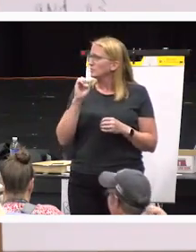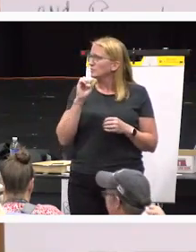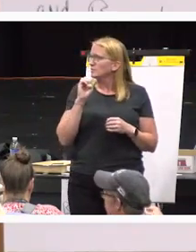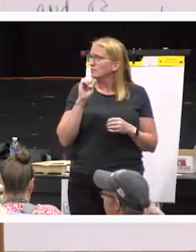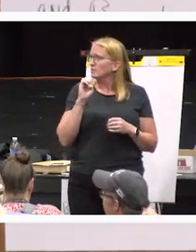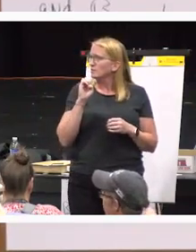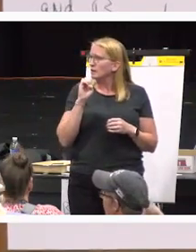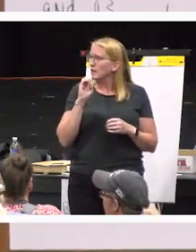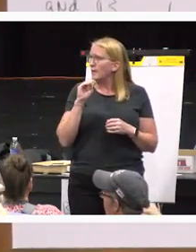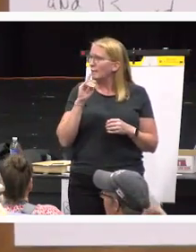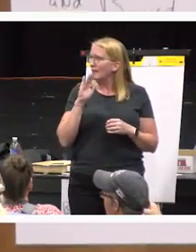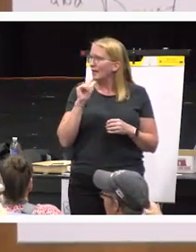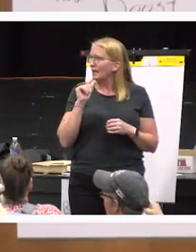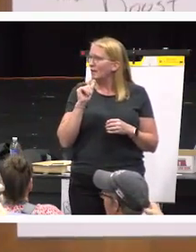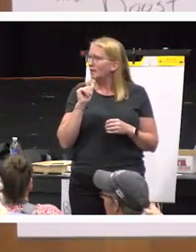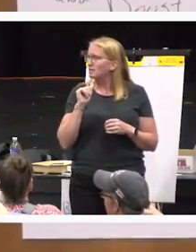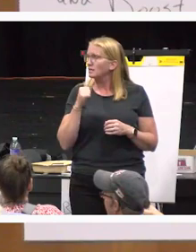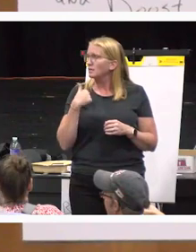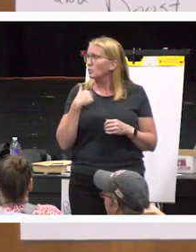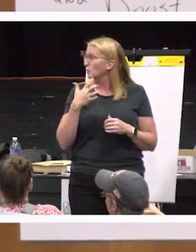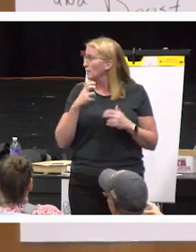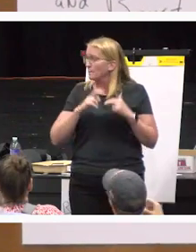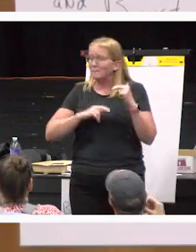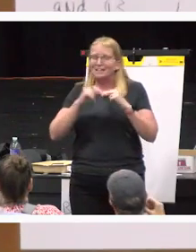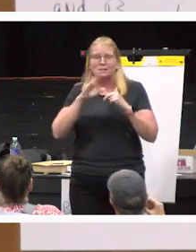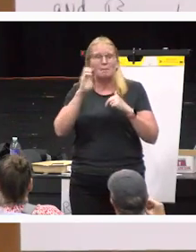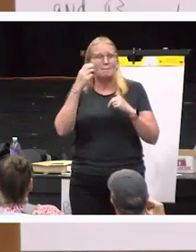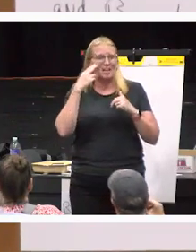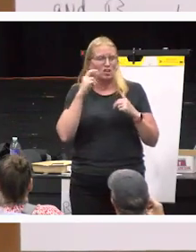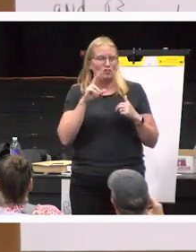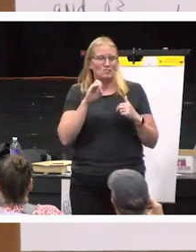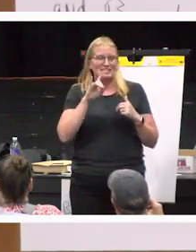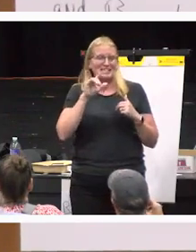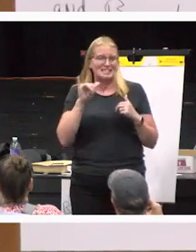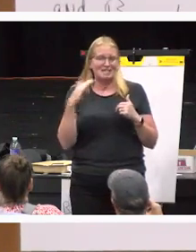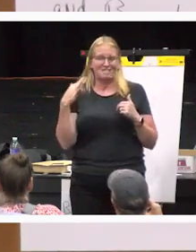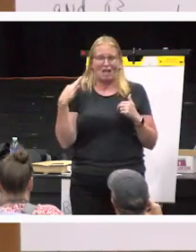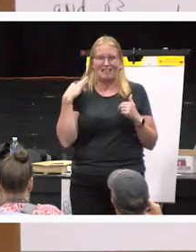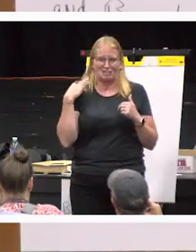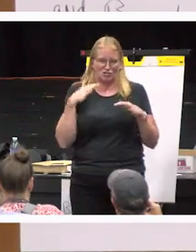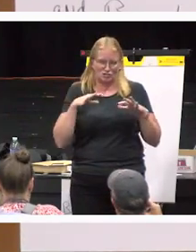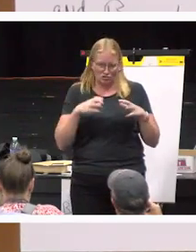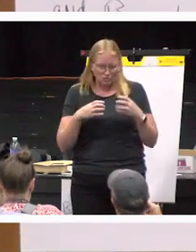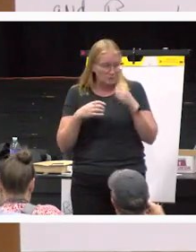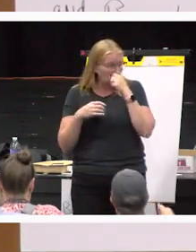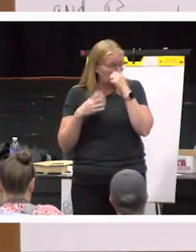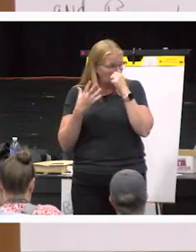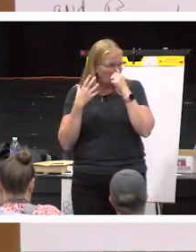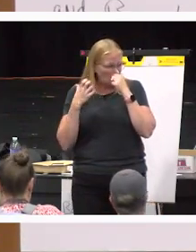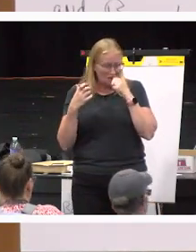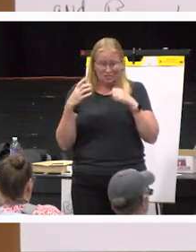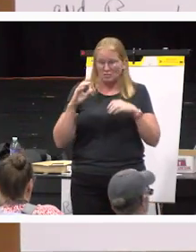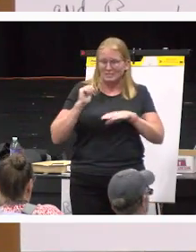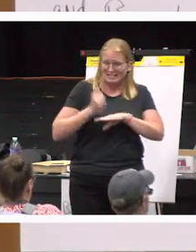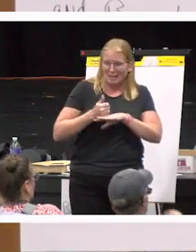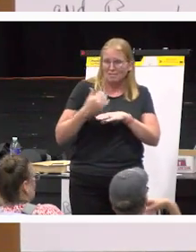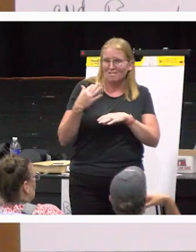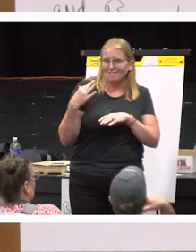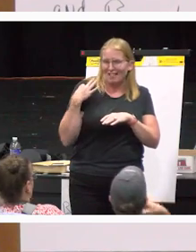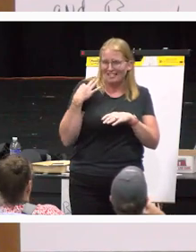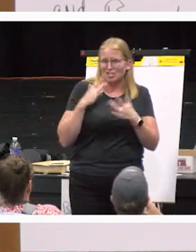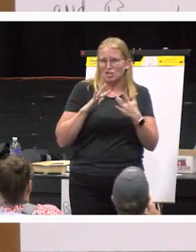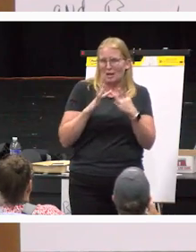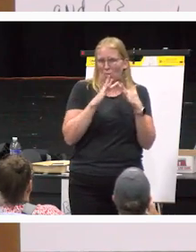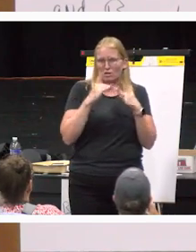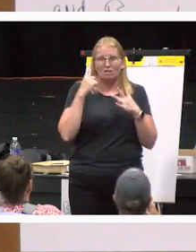Morning. Build a Montpelier Resiliency Volunteer Brigade. Establishing a volunteer group or network for preparedness